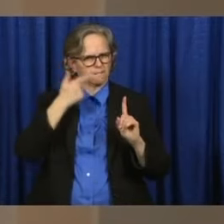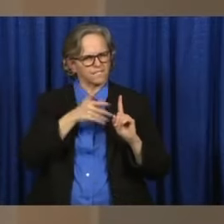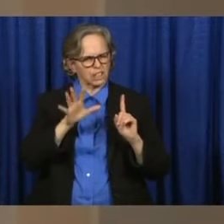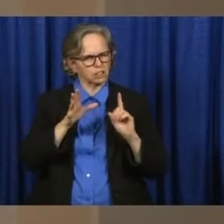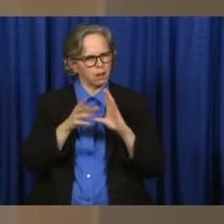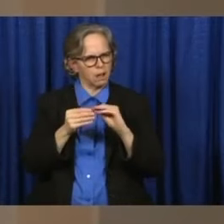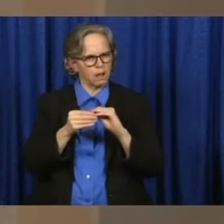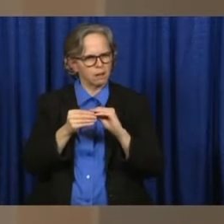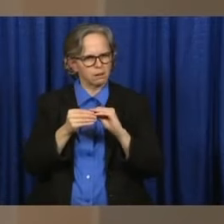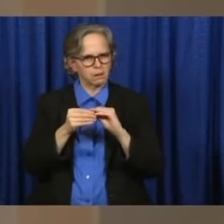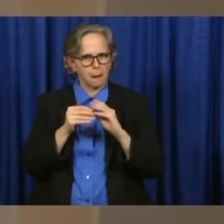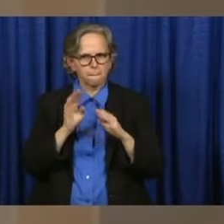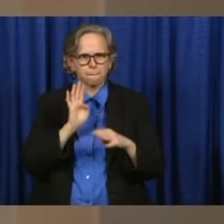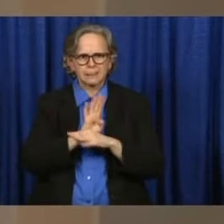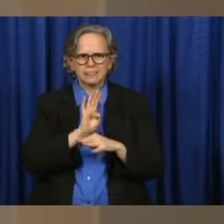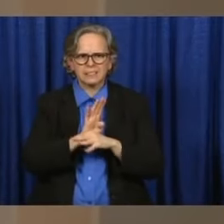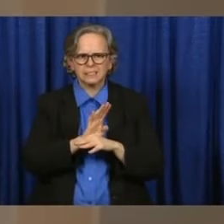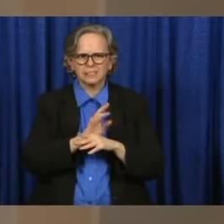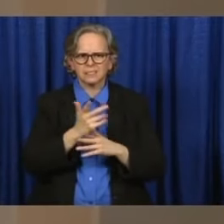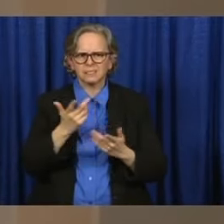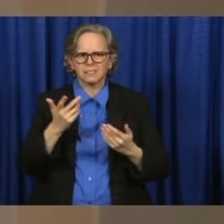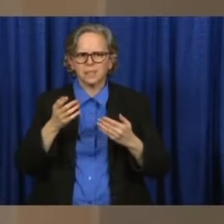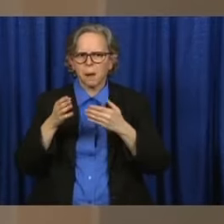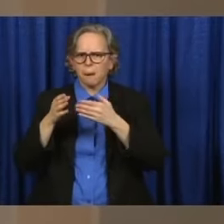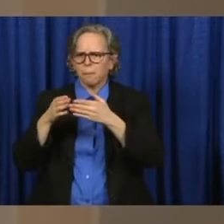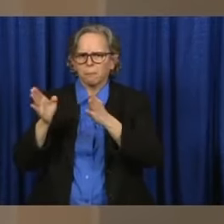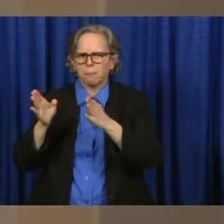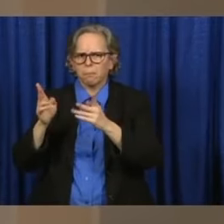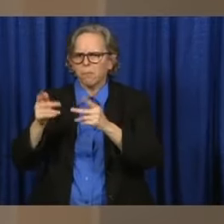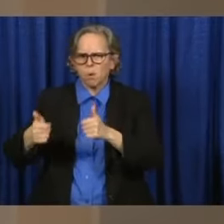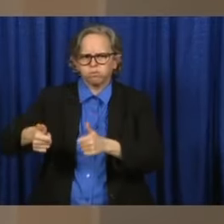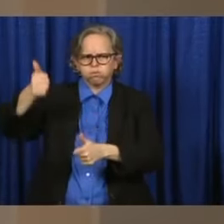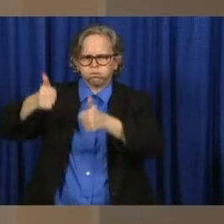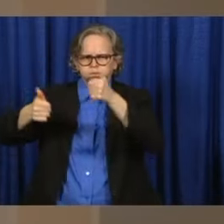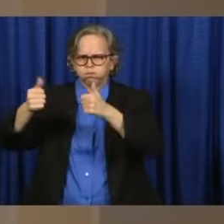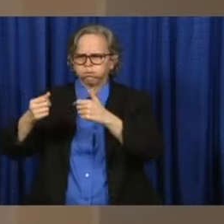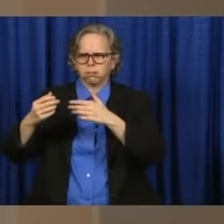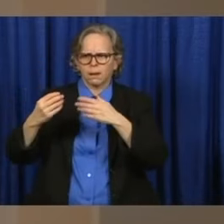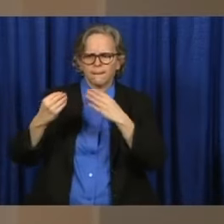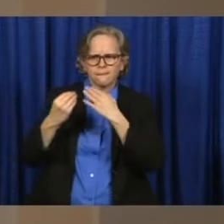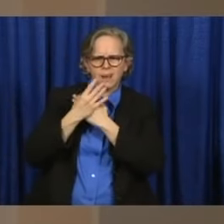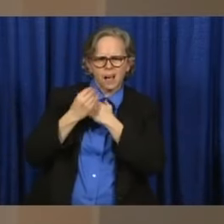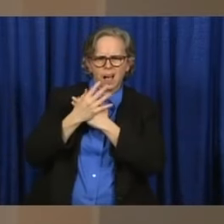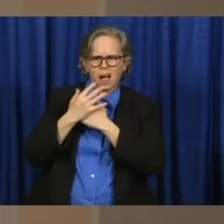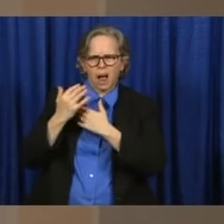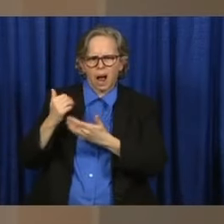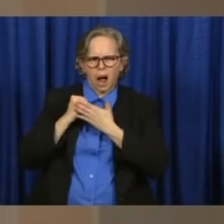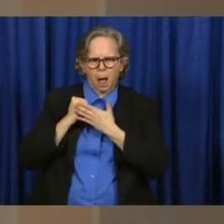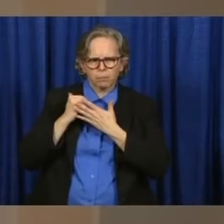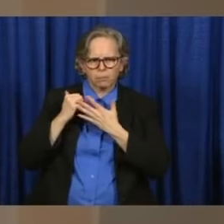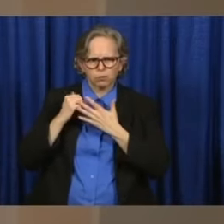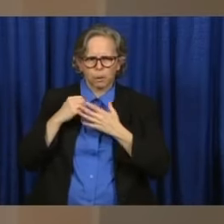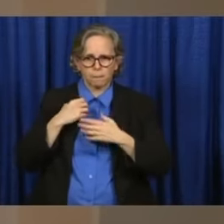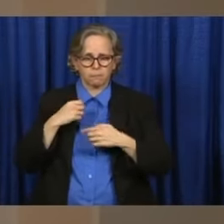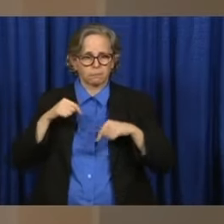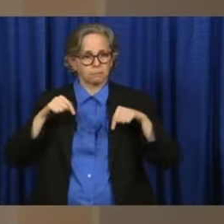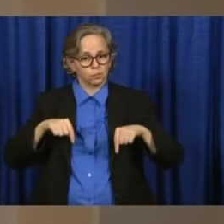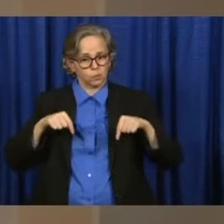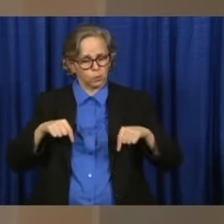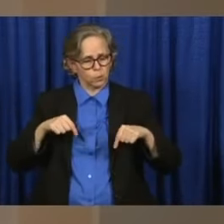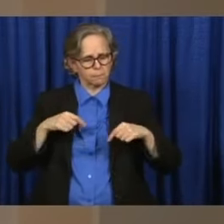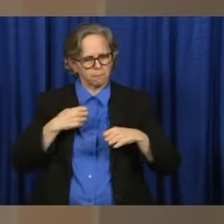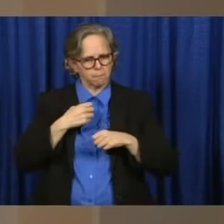all the businesses that helped us, advise us on trying to get this right. It's been